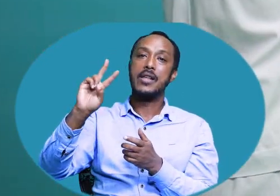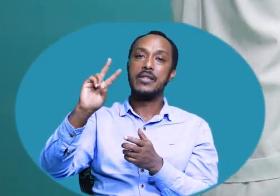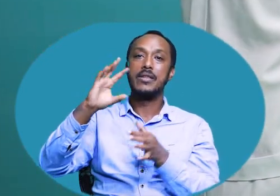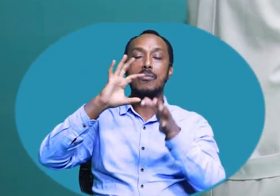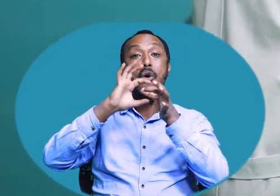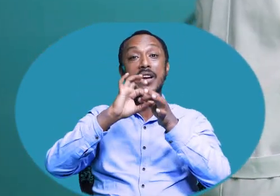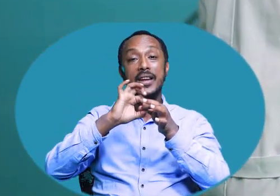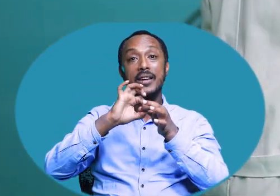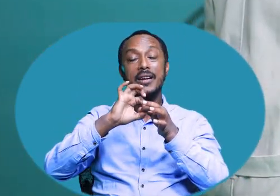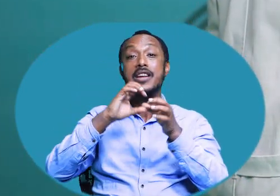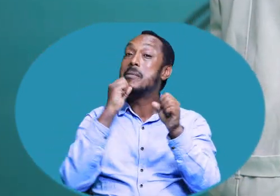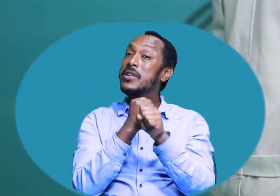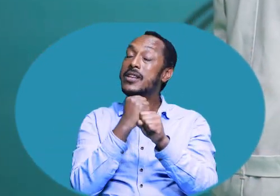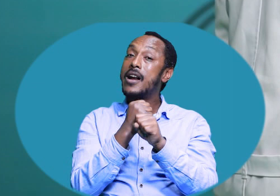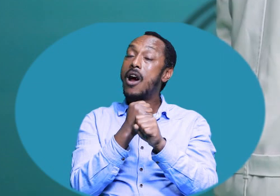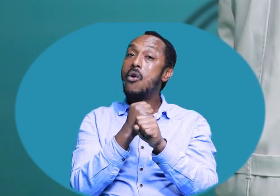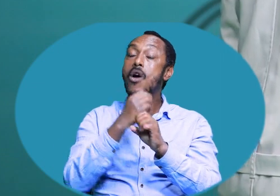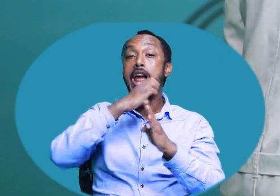formed